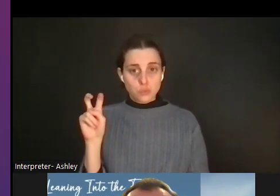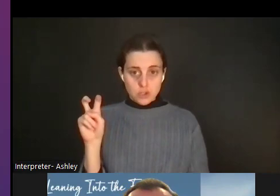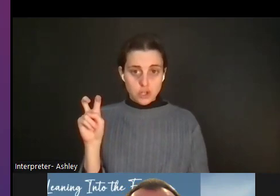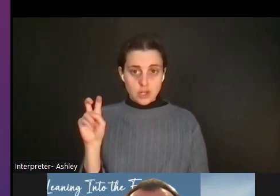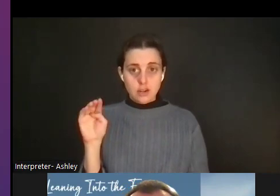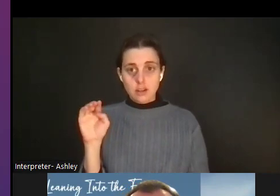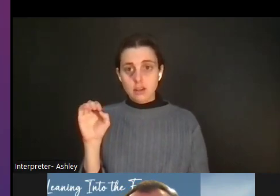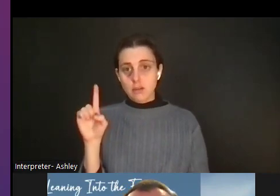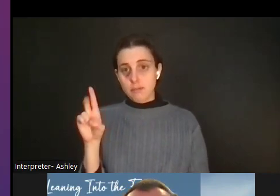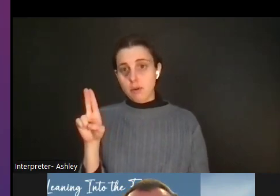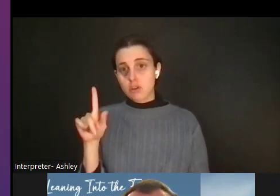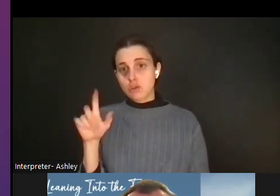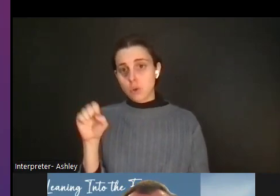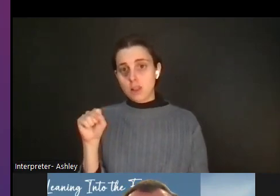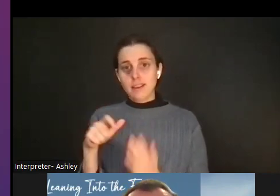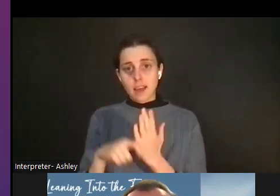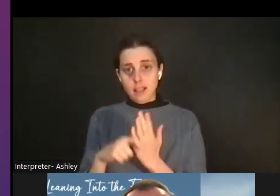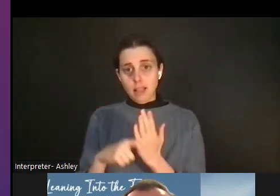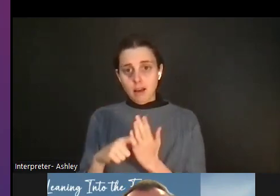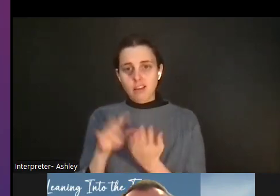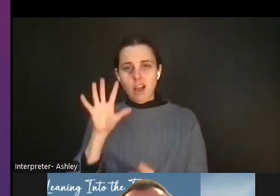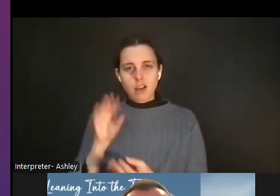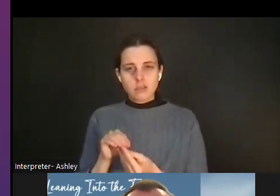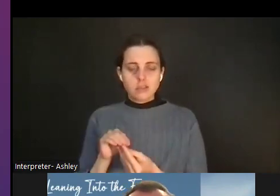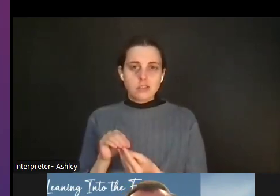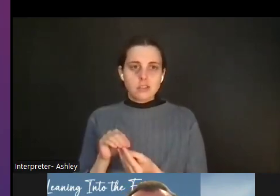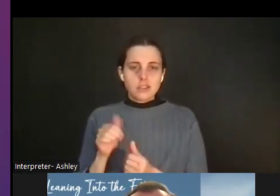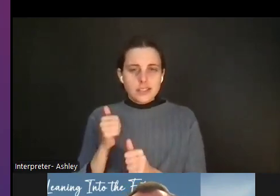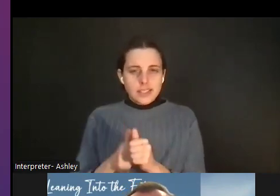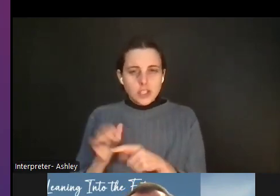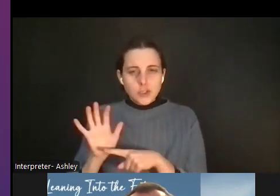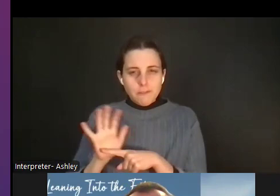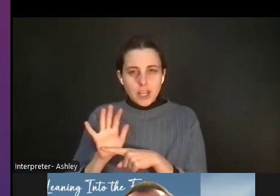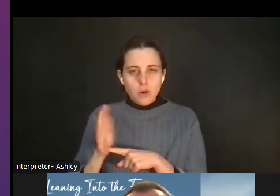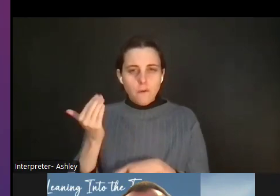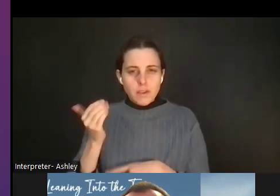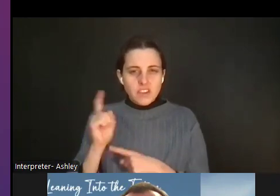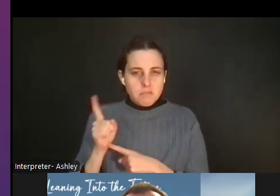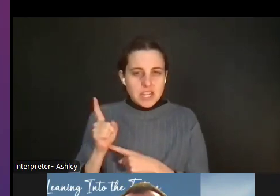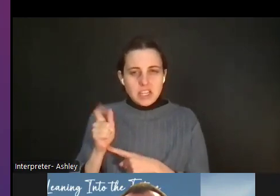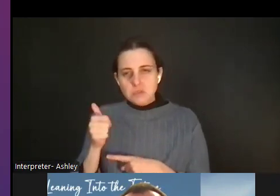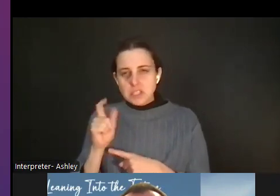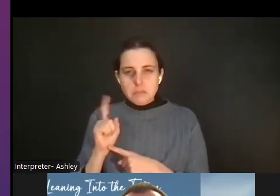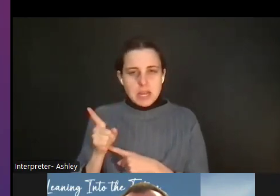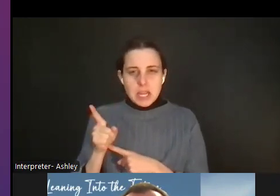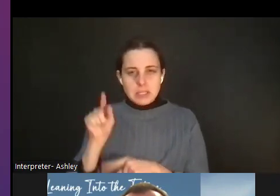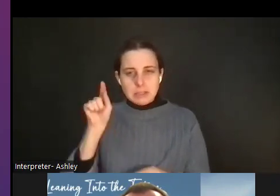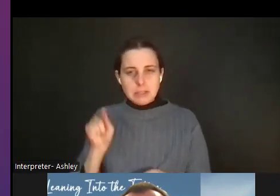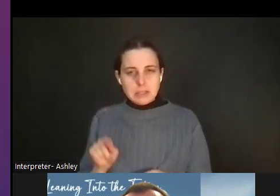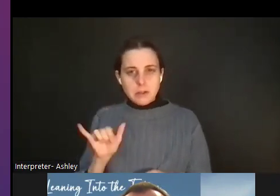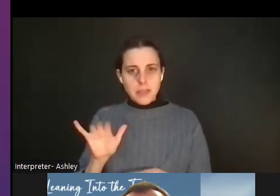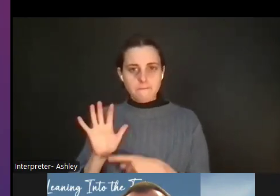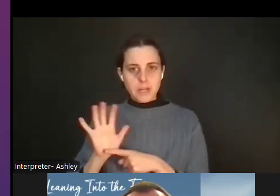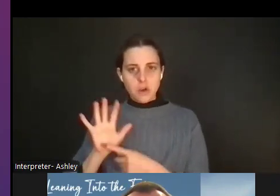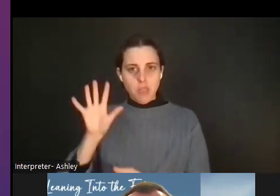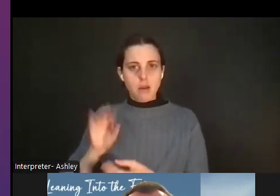So the list of the modules that we teach was 15 minutes module, 5 minutes content, 10 minutes training exercise.